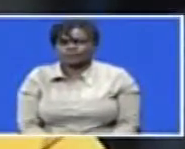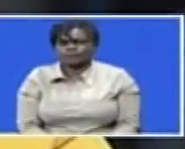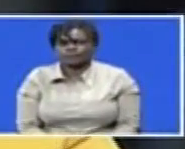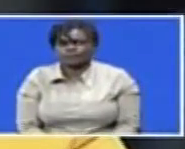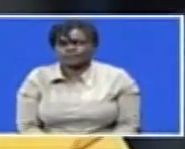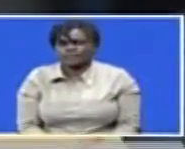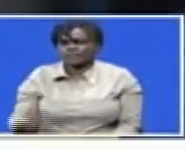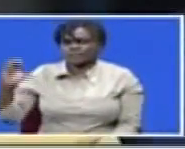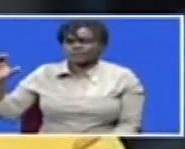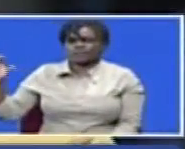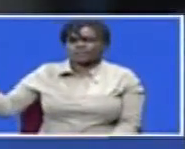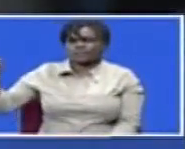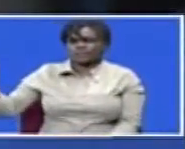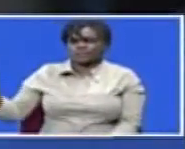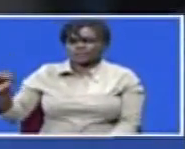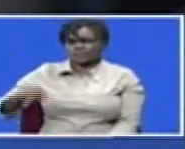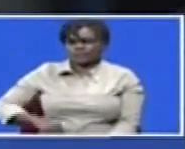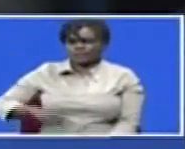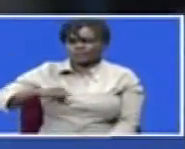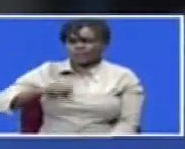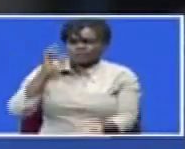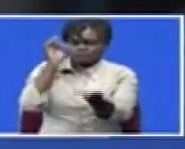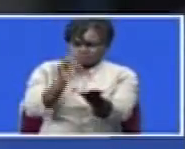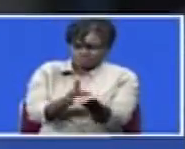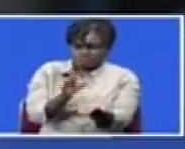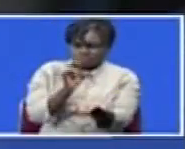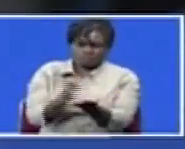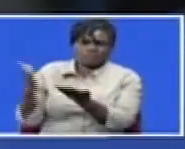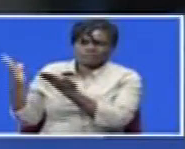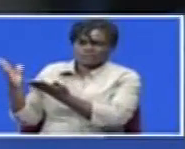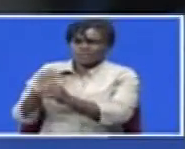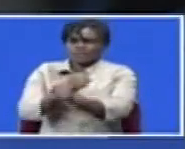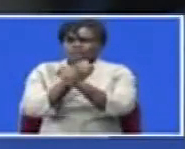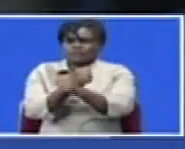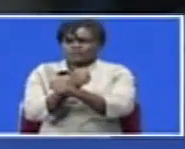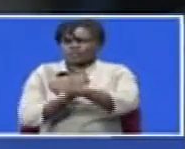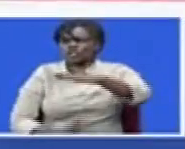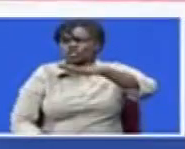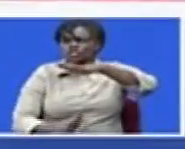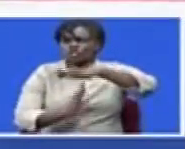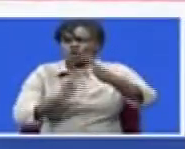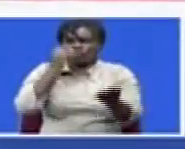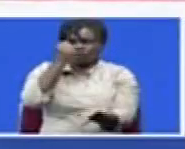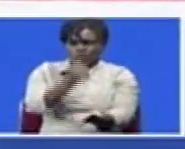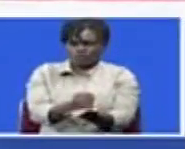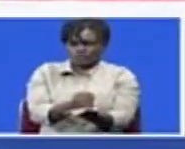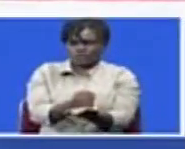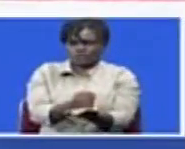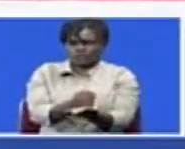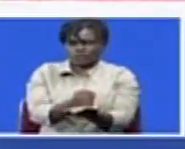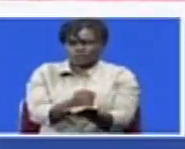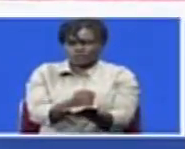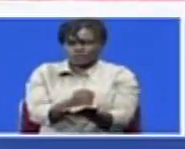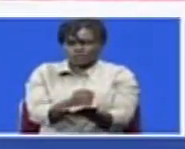For a cabinet secretary who has survived two impeachment motions, defended by the highest office in the land and somehow managed